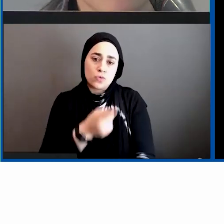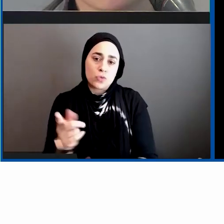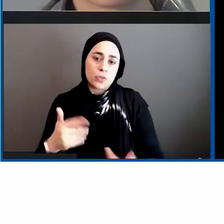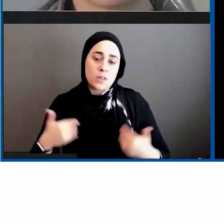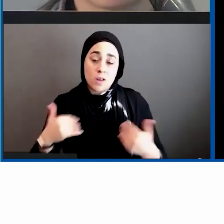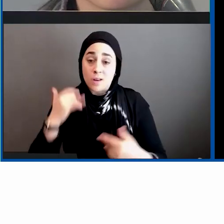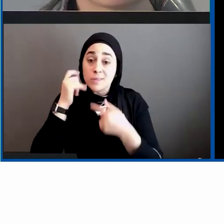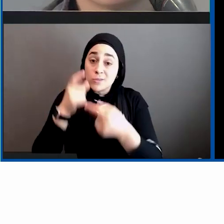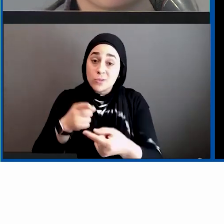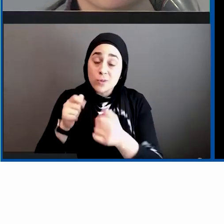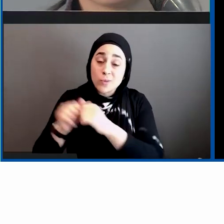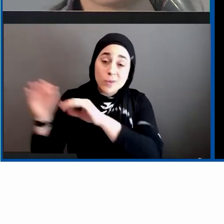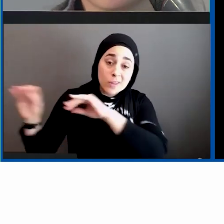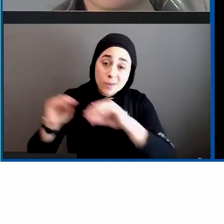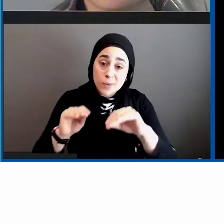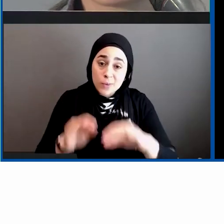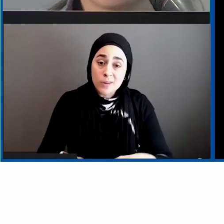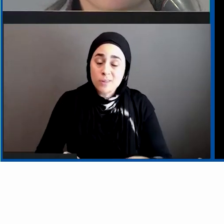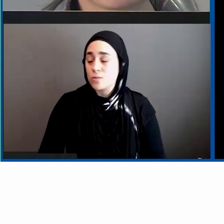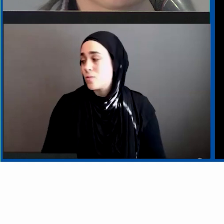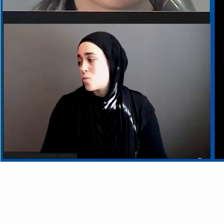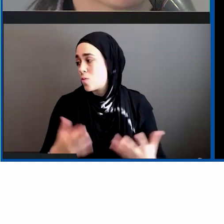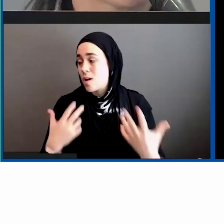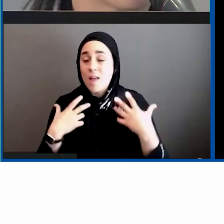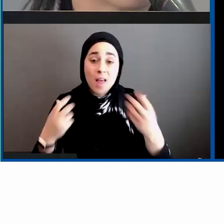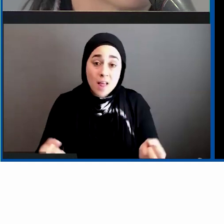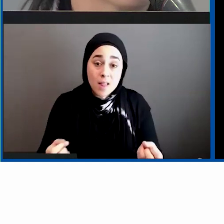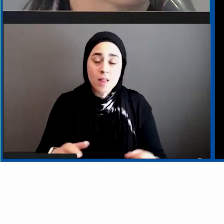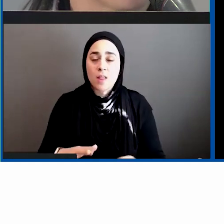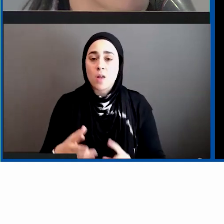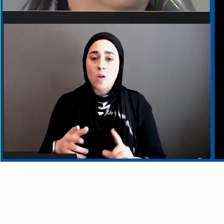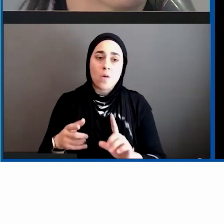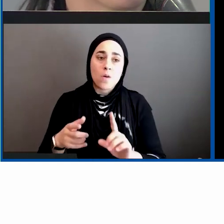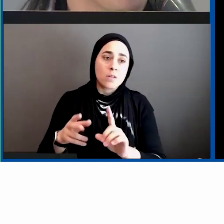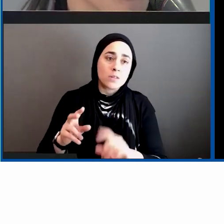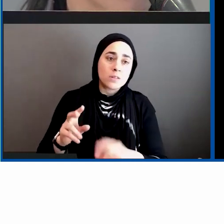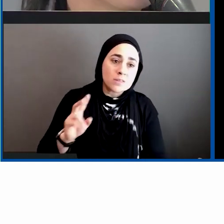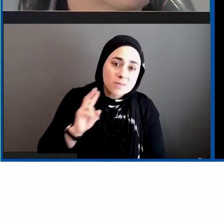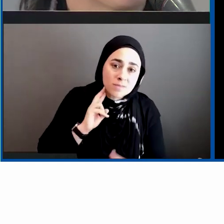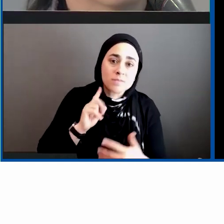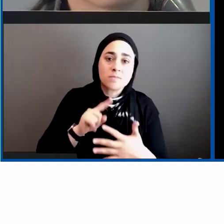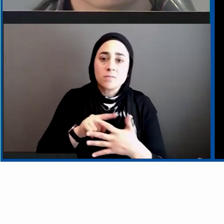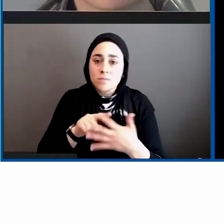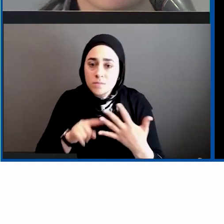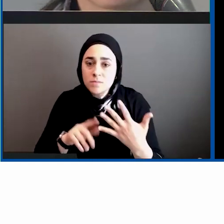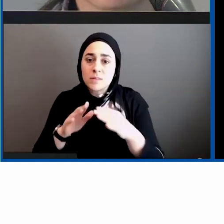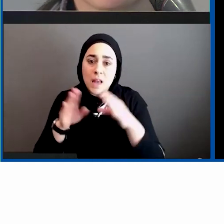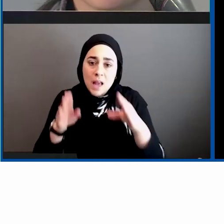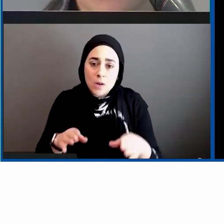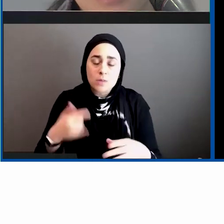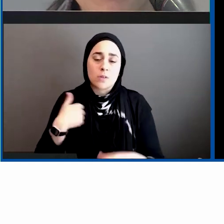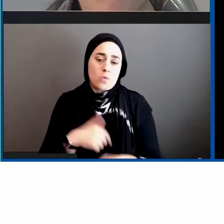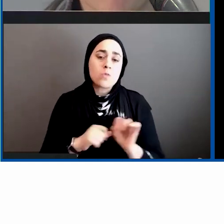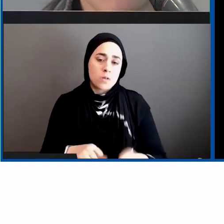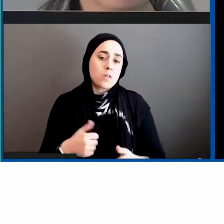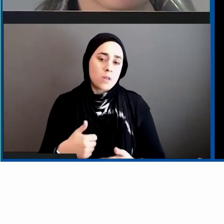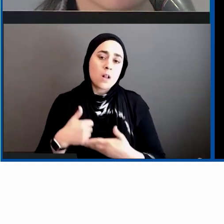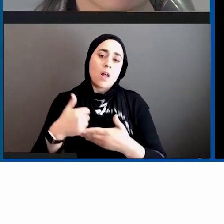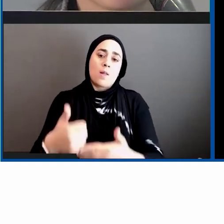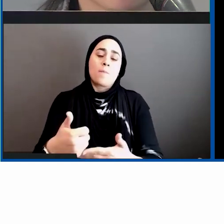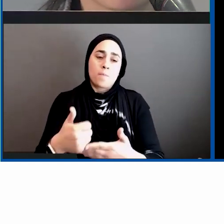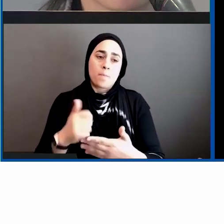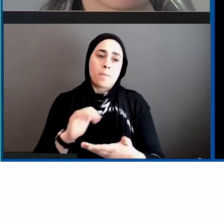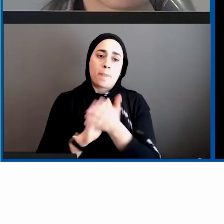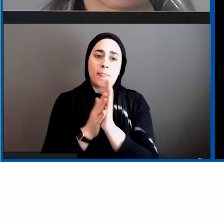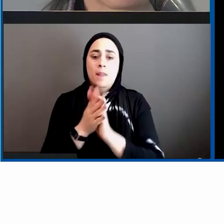with immigration or health or victimization or housing or we might help them out by becoming